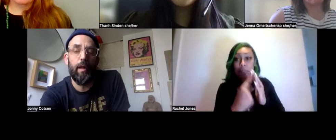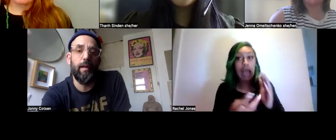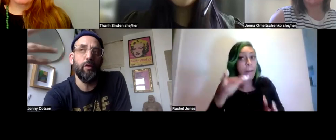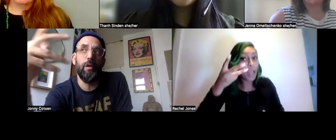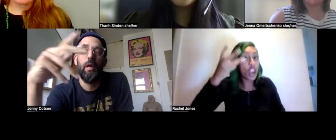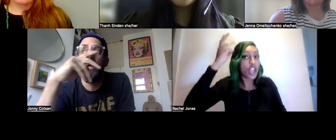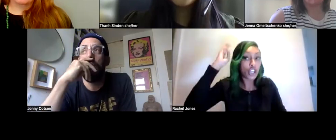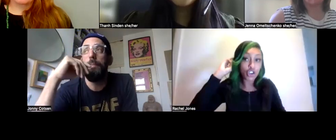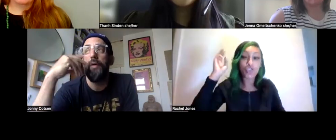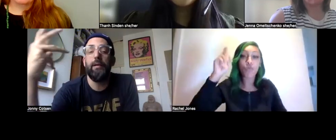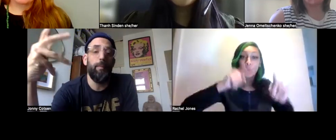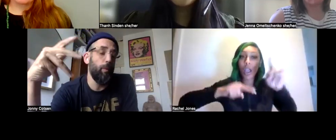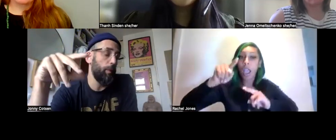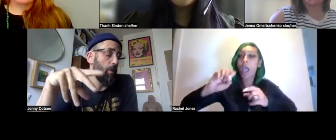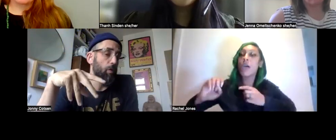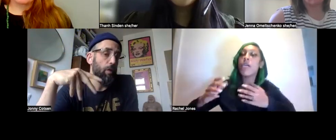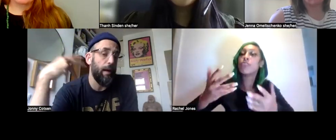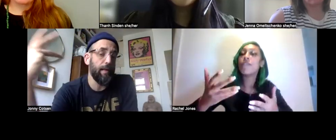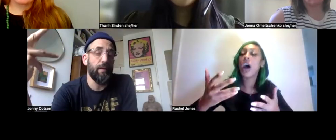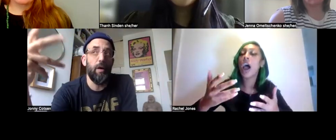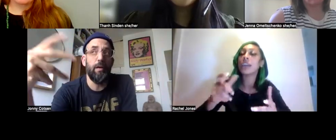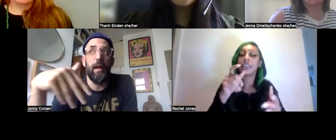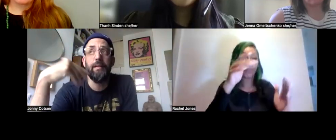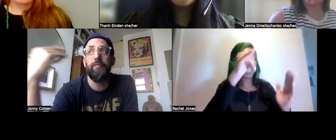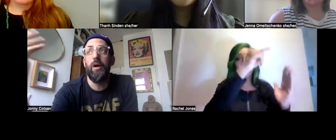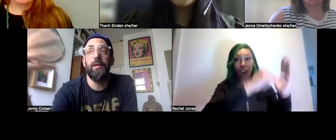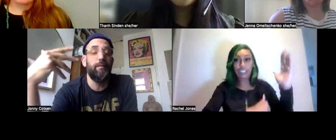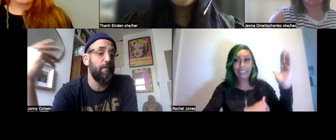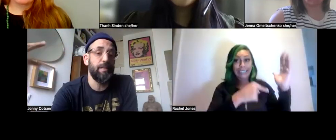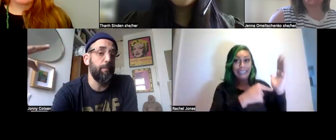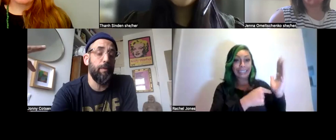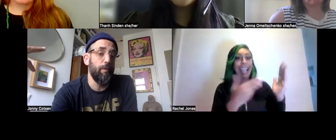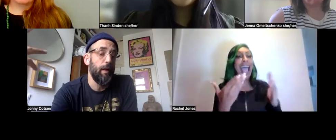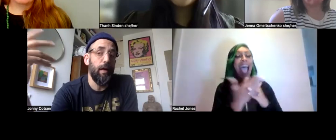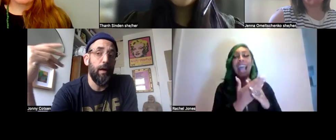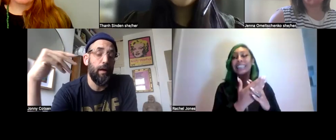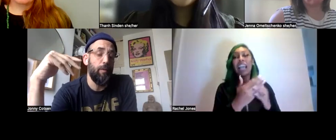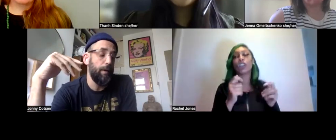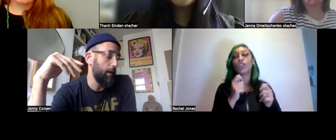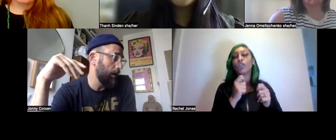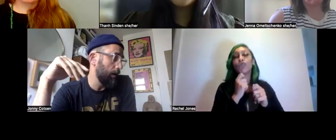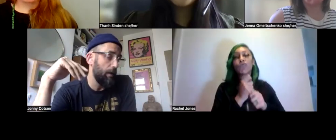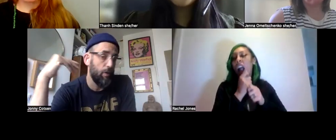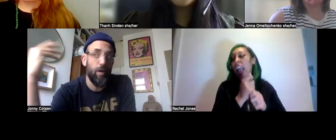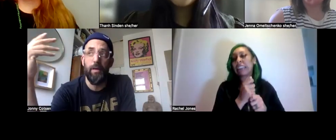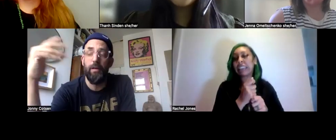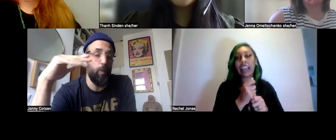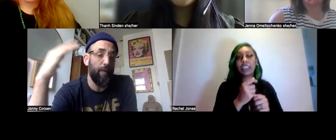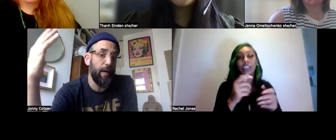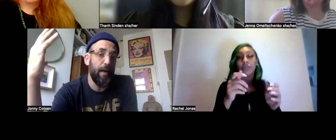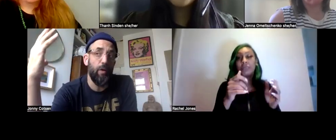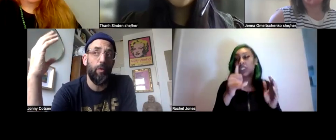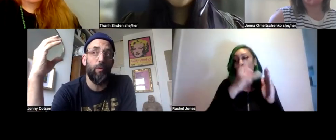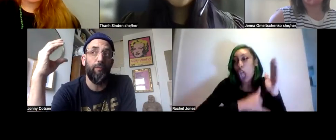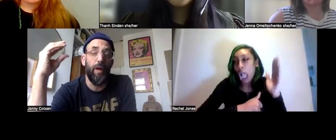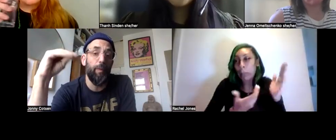your organisation, you provide something what we call an asset rider. An asset rider is very simple. It could be a document or